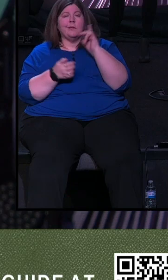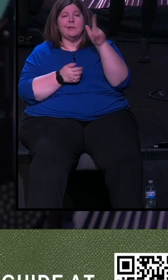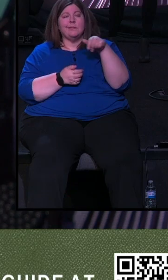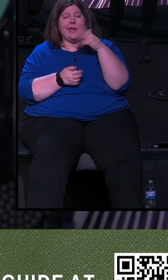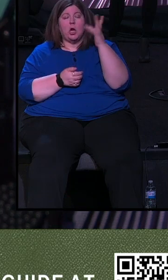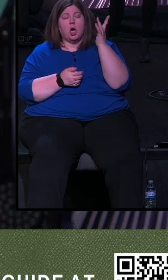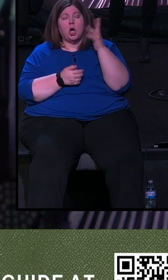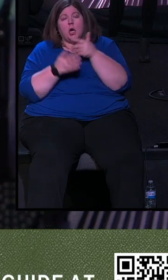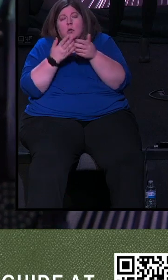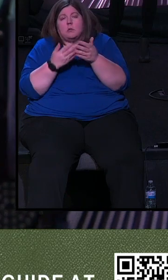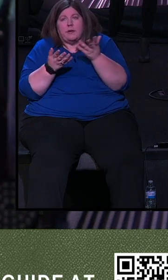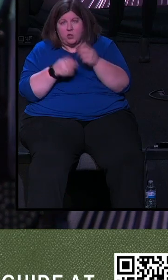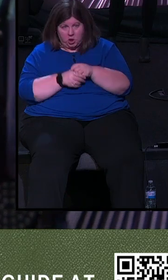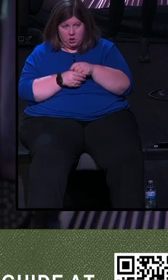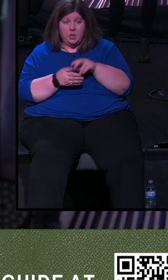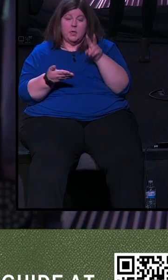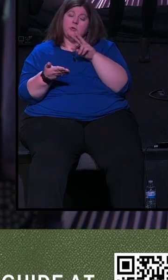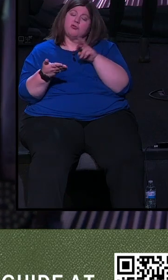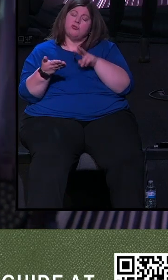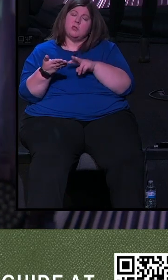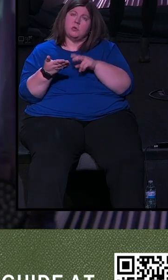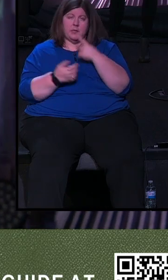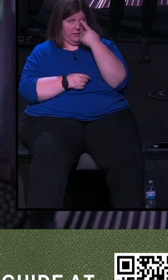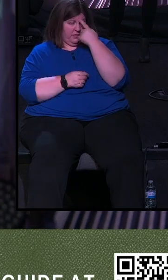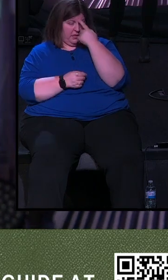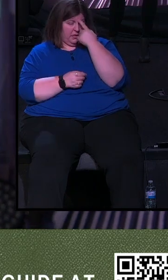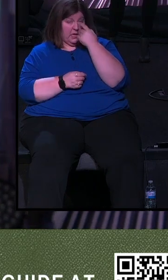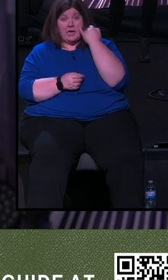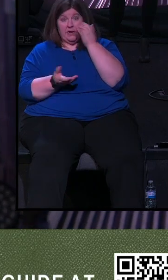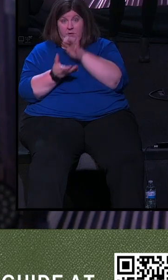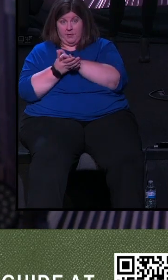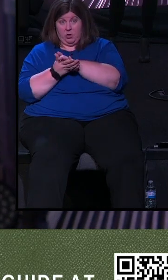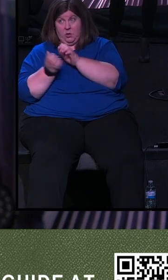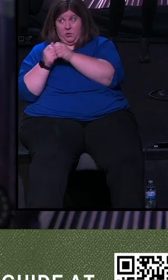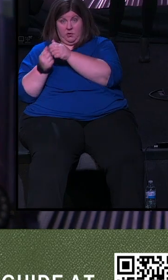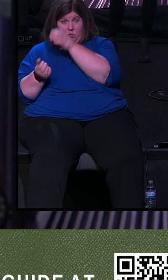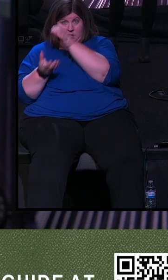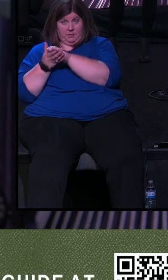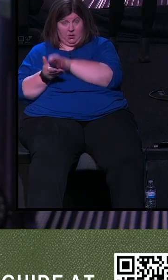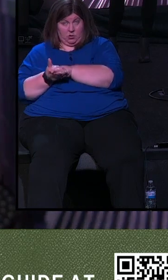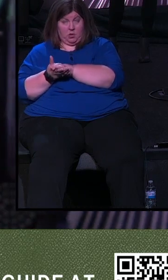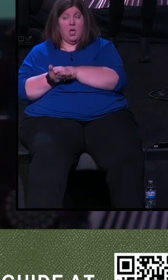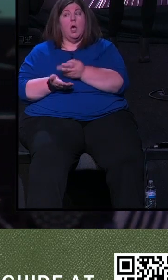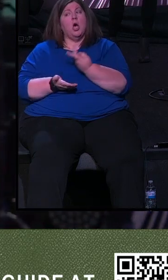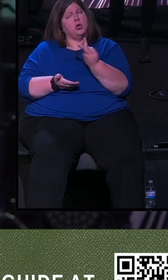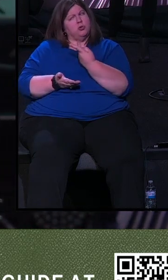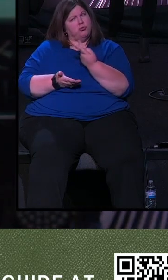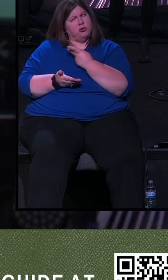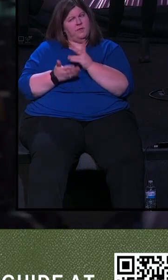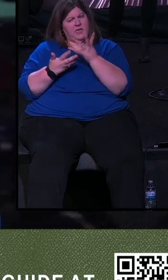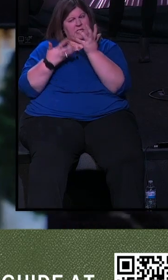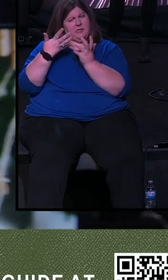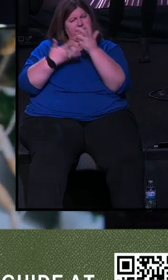or later this afternoon. Read through it and ask yourself, and if you're married, do it with your spouse and say, where are we on this trajectory of